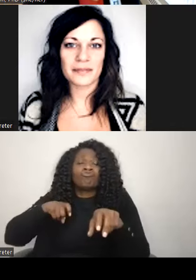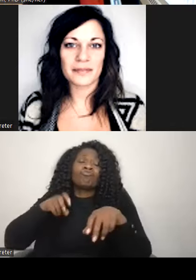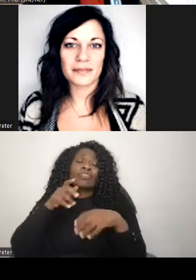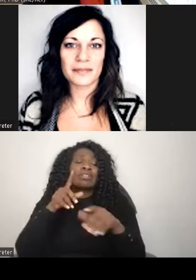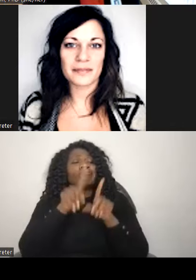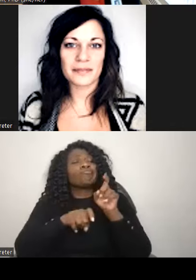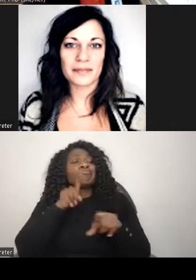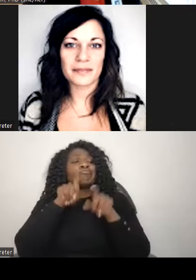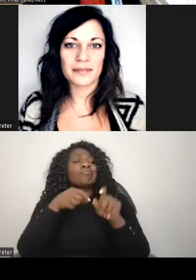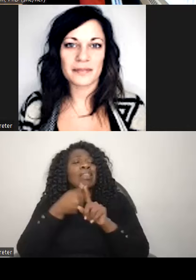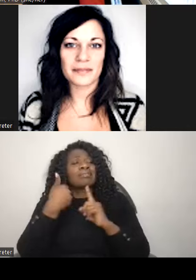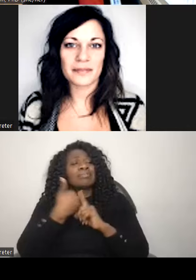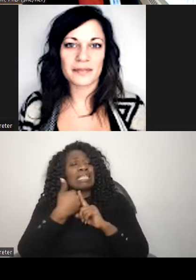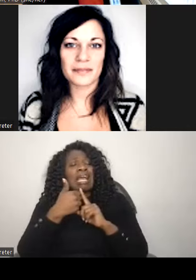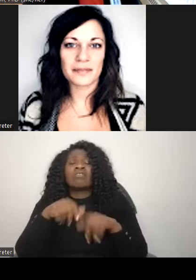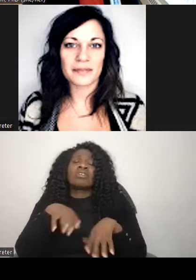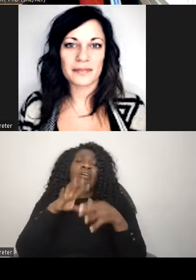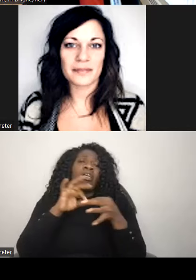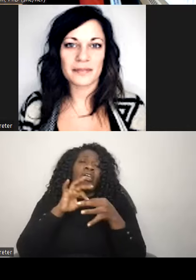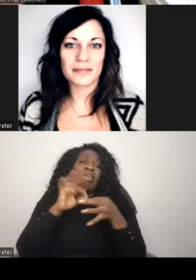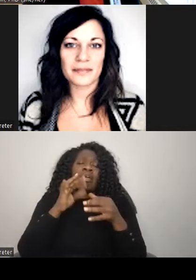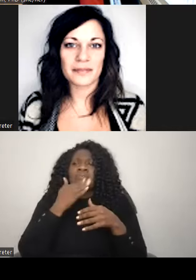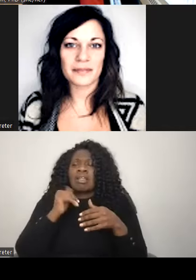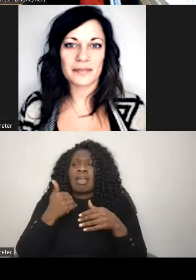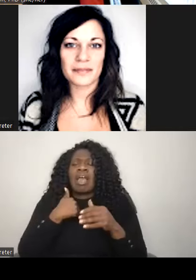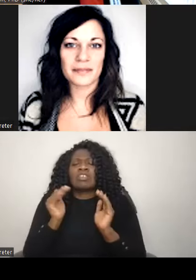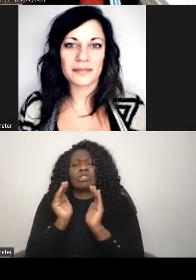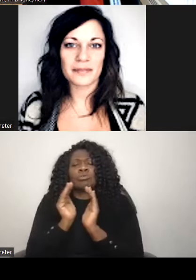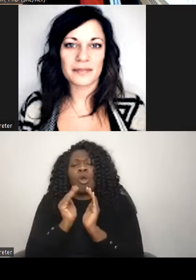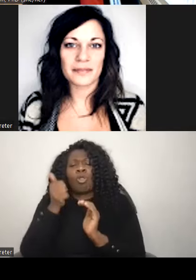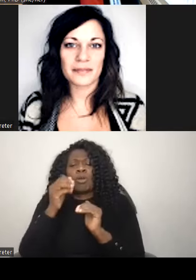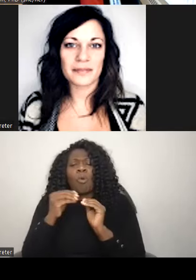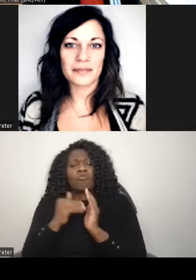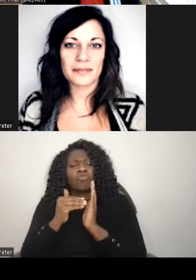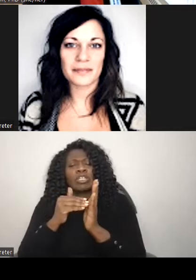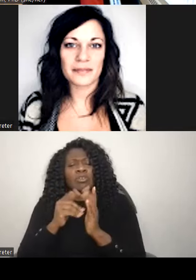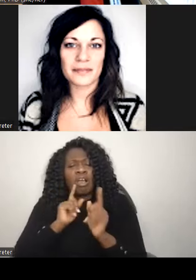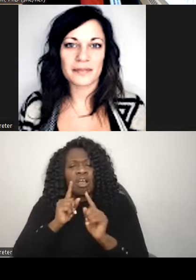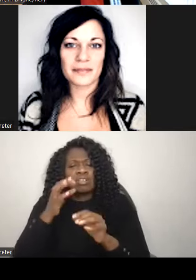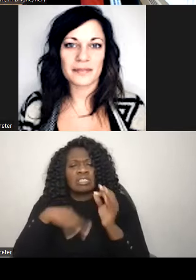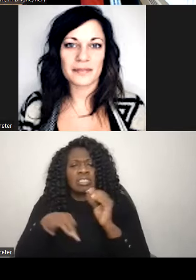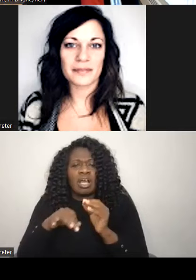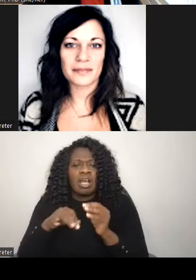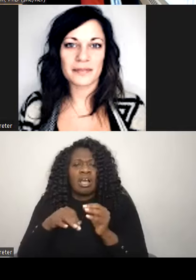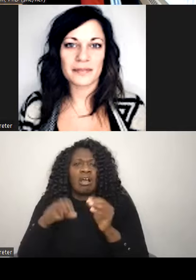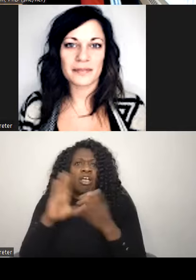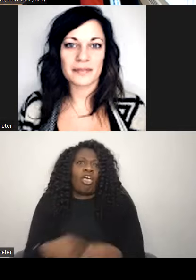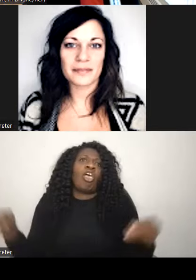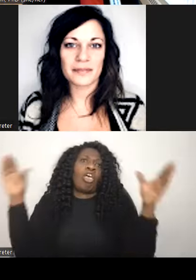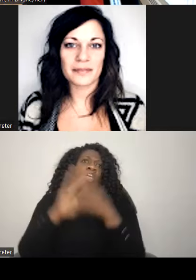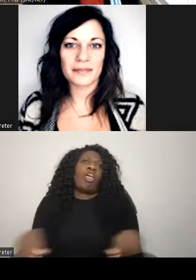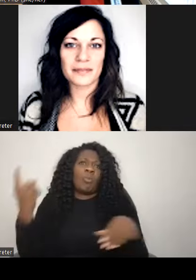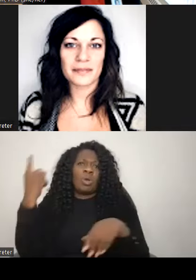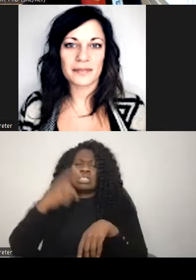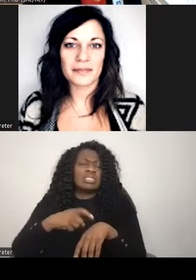asking you things about themselves. And it may be better to have smaller and more frequent conversations rather than just one big one. It's not a sort of